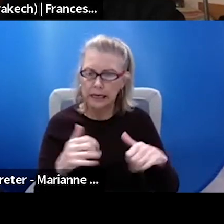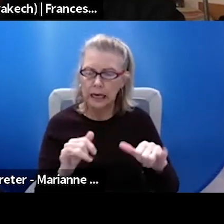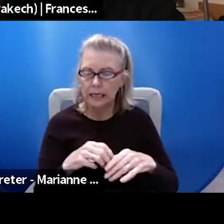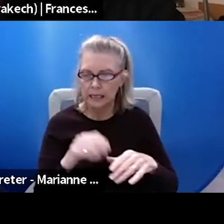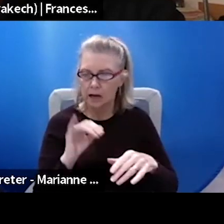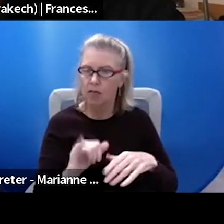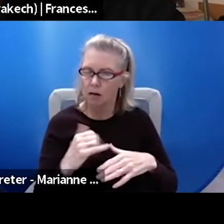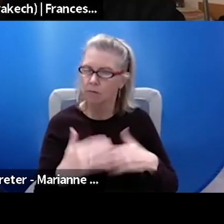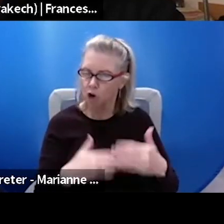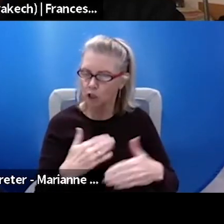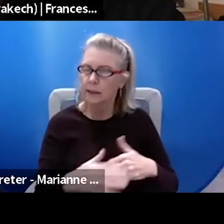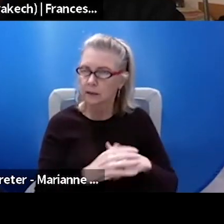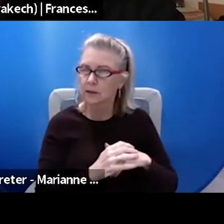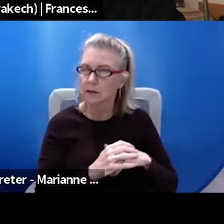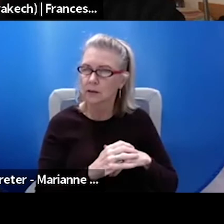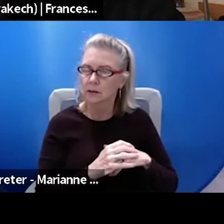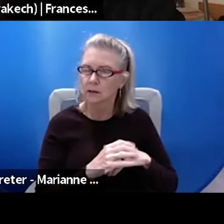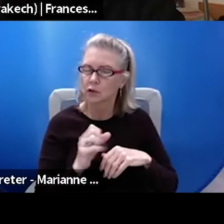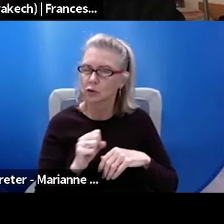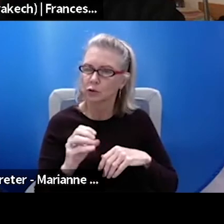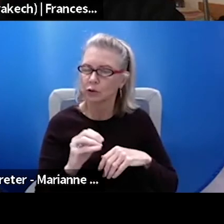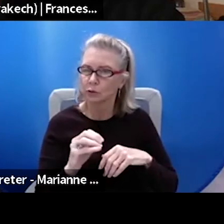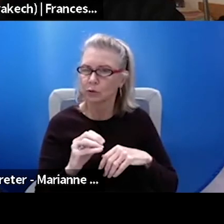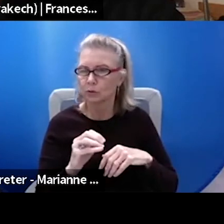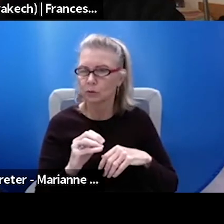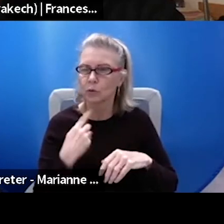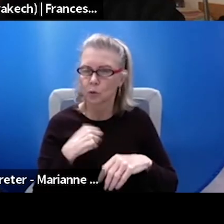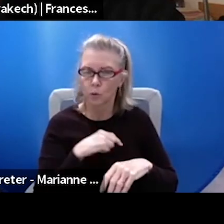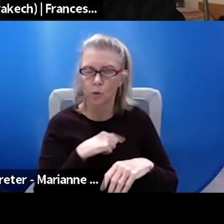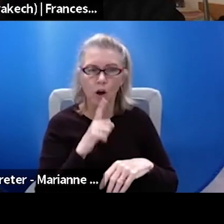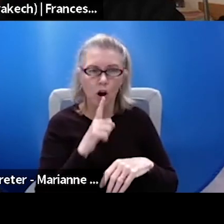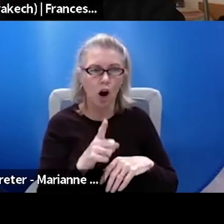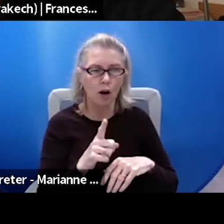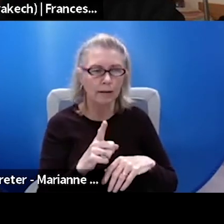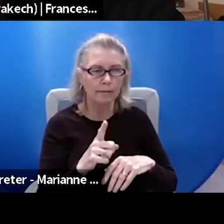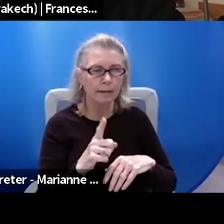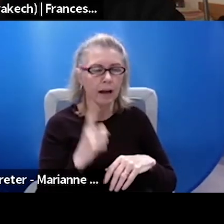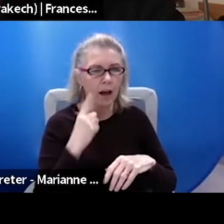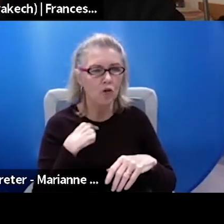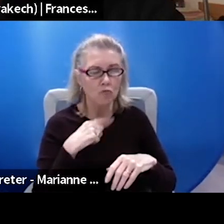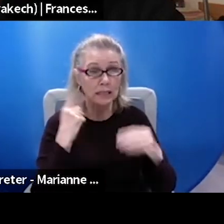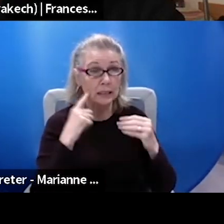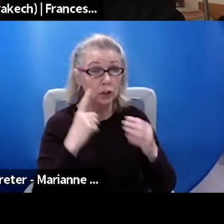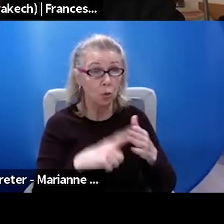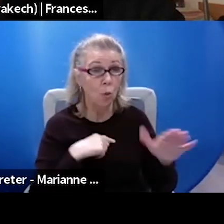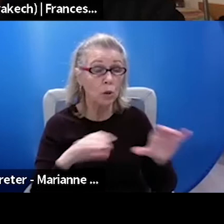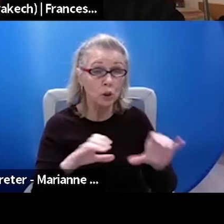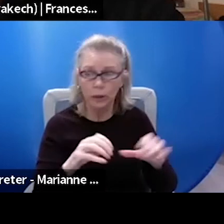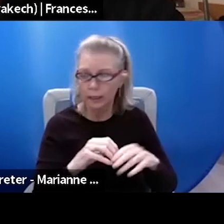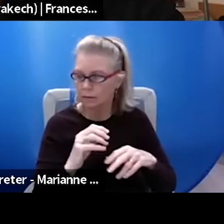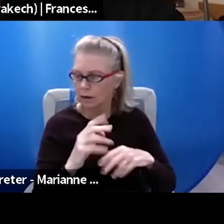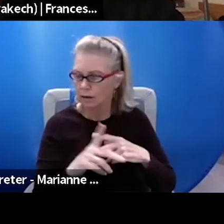that process. So we are, I mean, I really consider what we're doing in a kind of